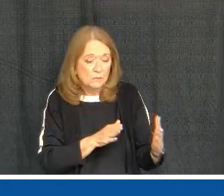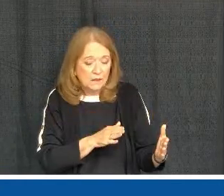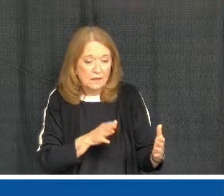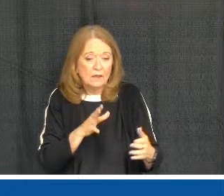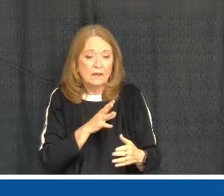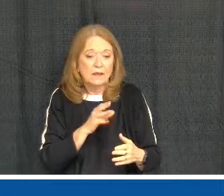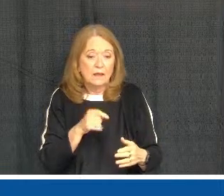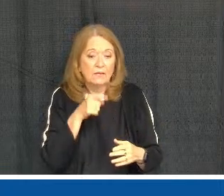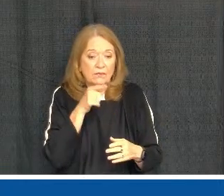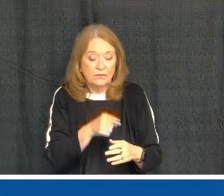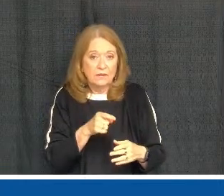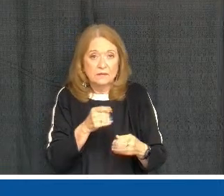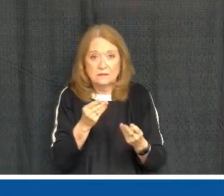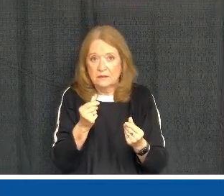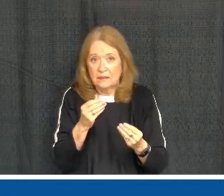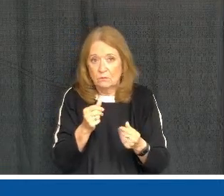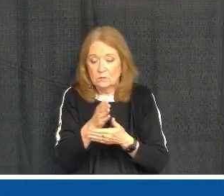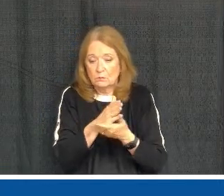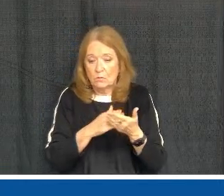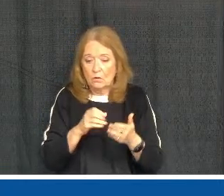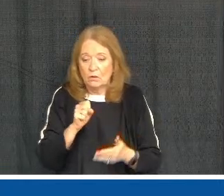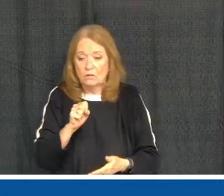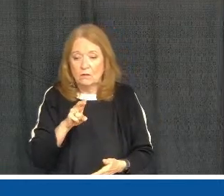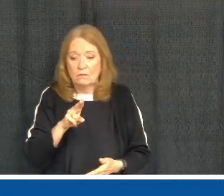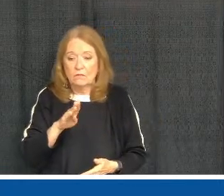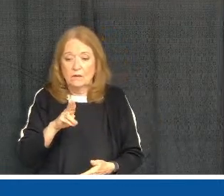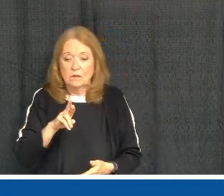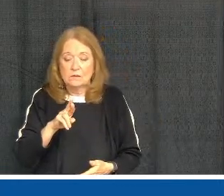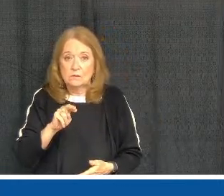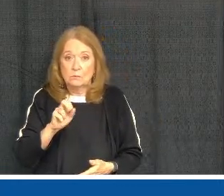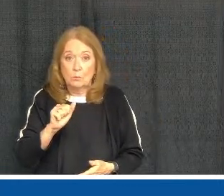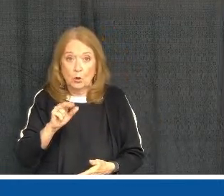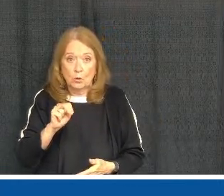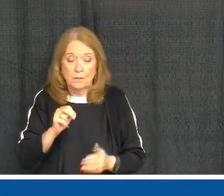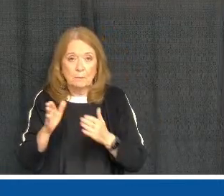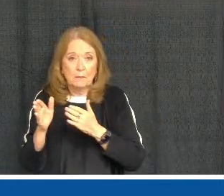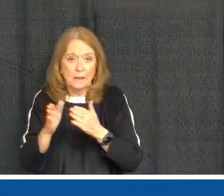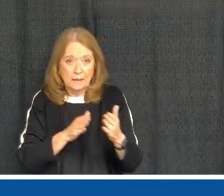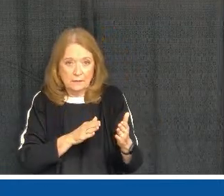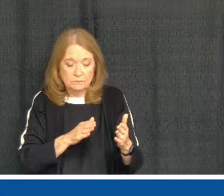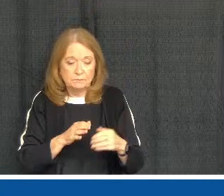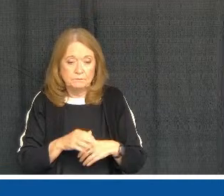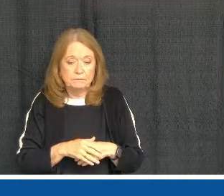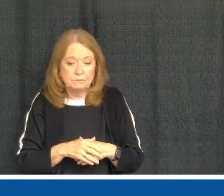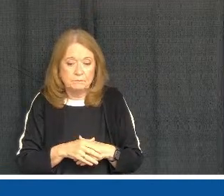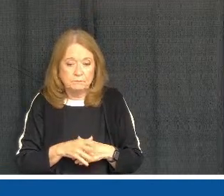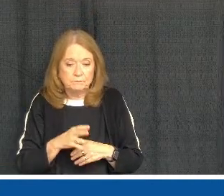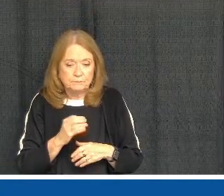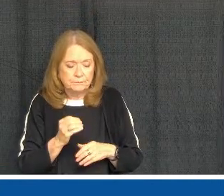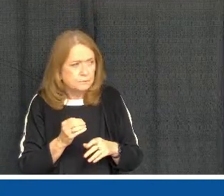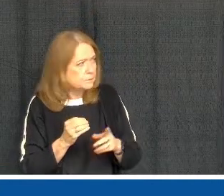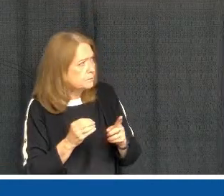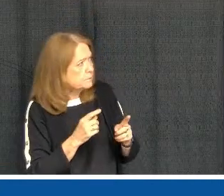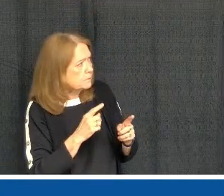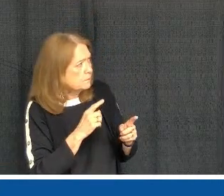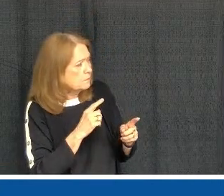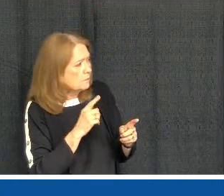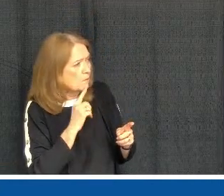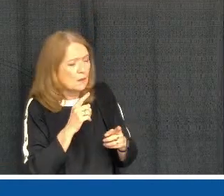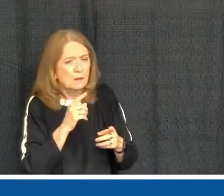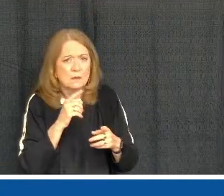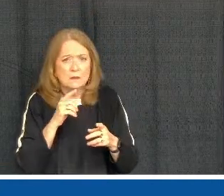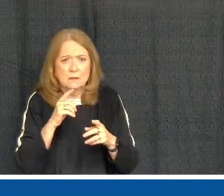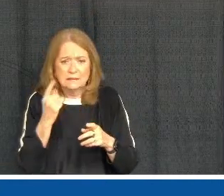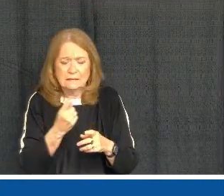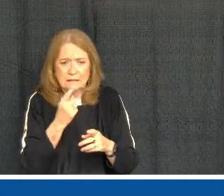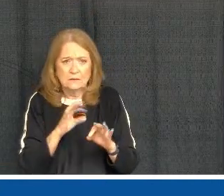is shown as part of the suburban neighborhood future land use map. While predominant use is moderate density single family residential